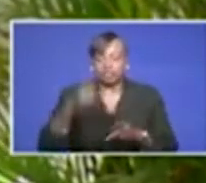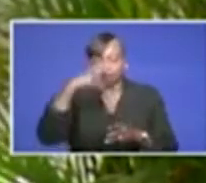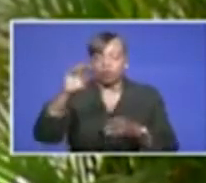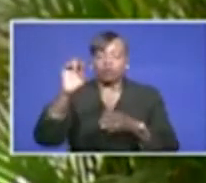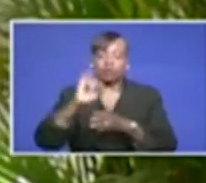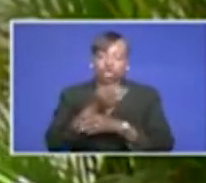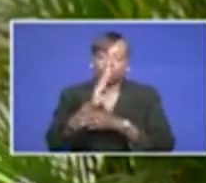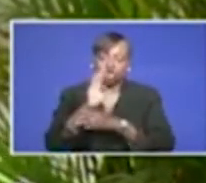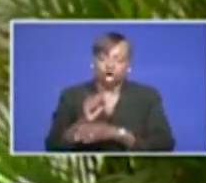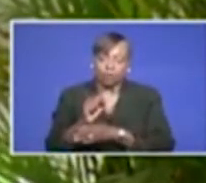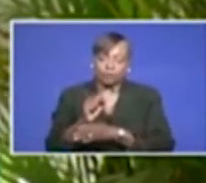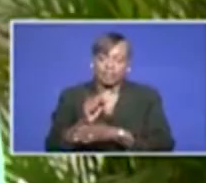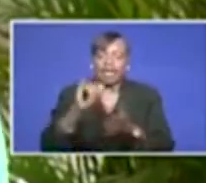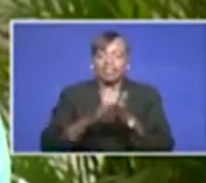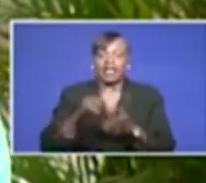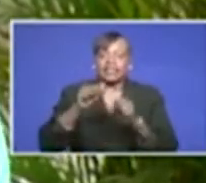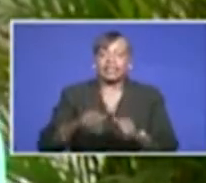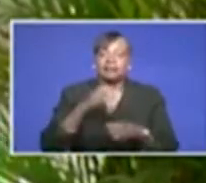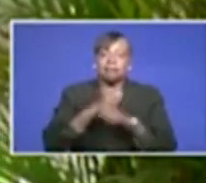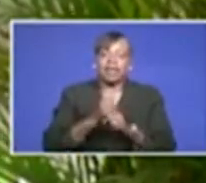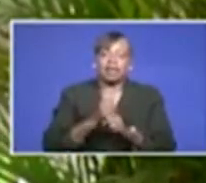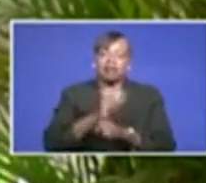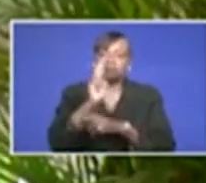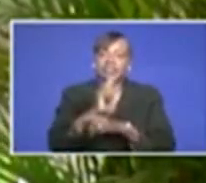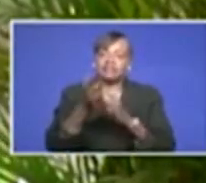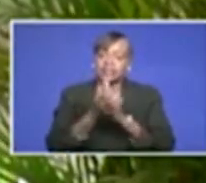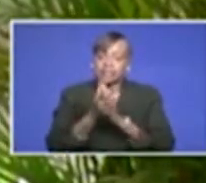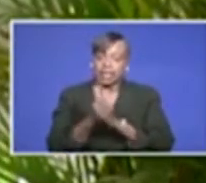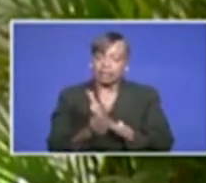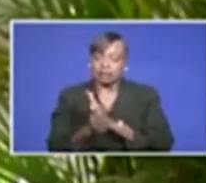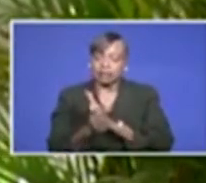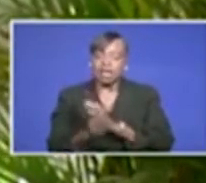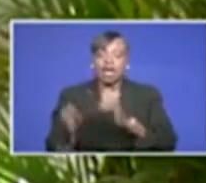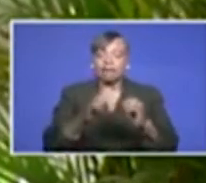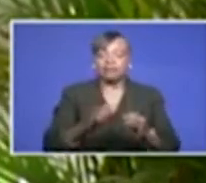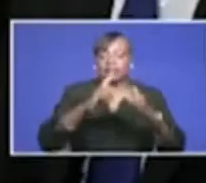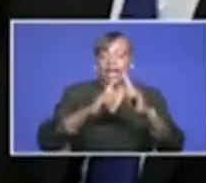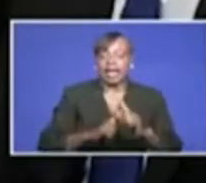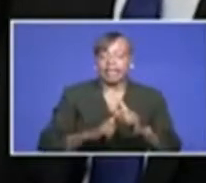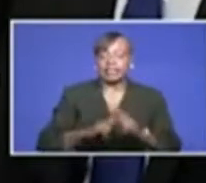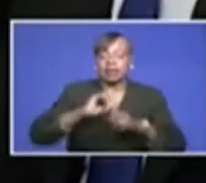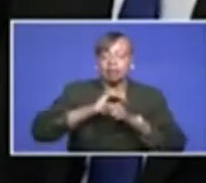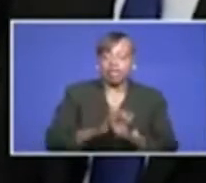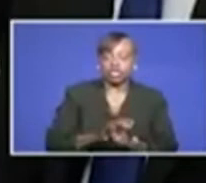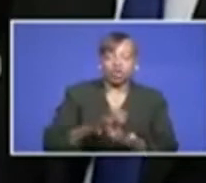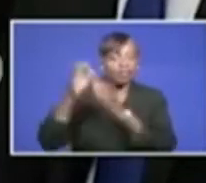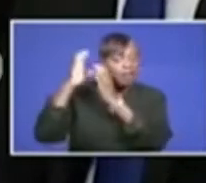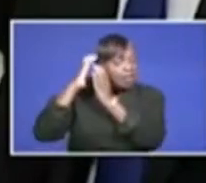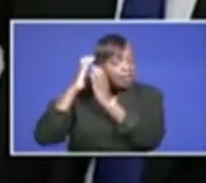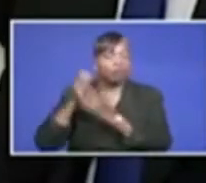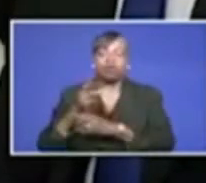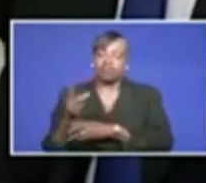employment that can make use of their skills but place less pressure on the conch resource. IDB Country Director for